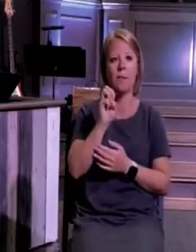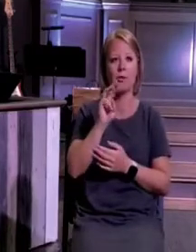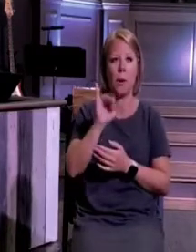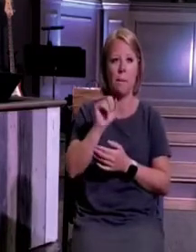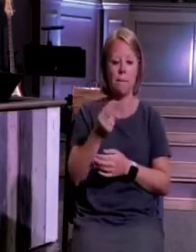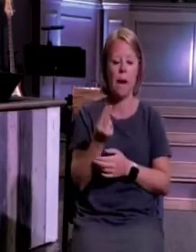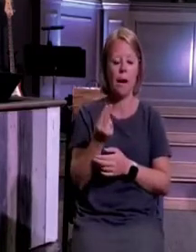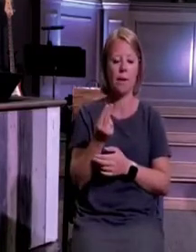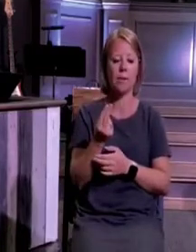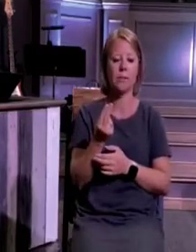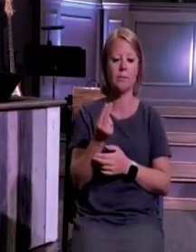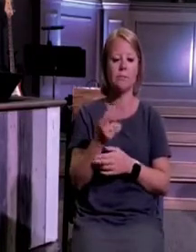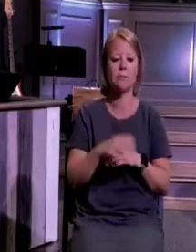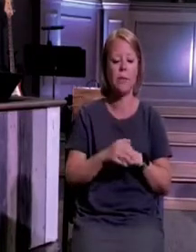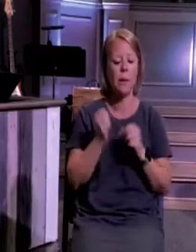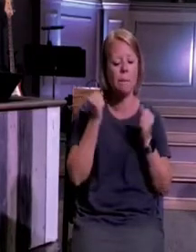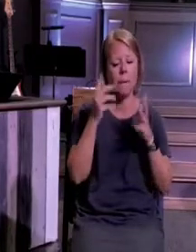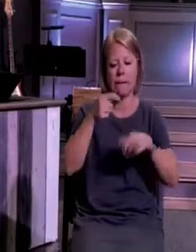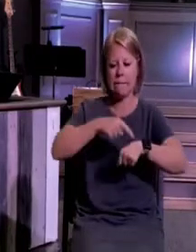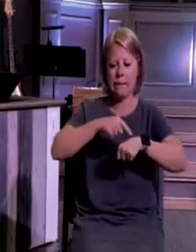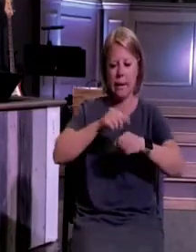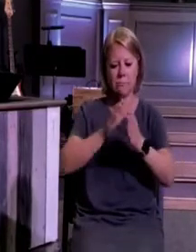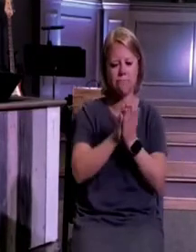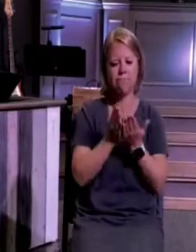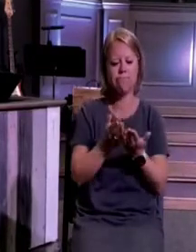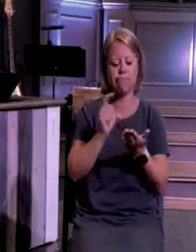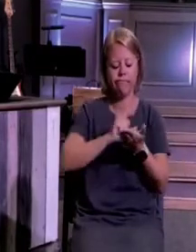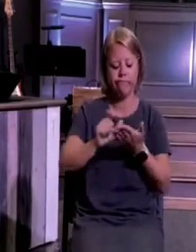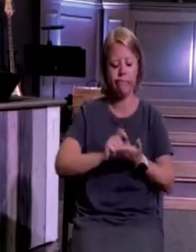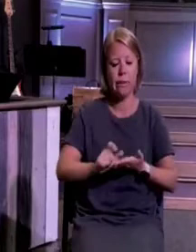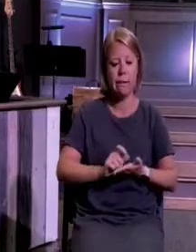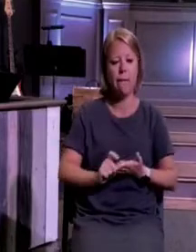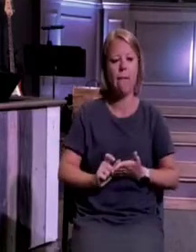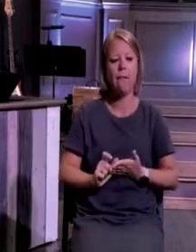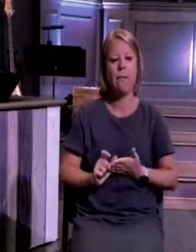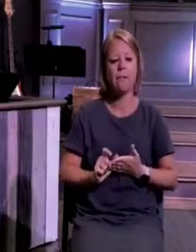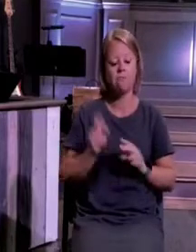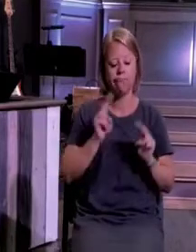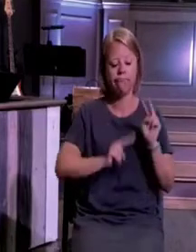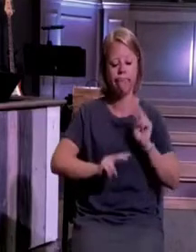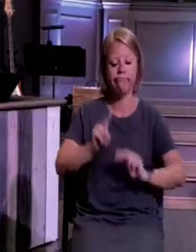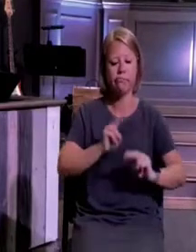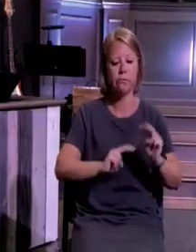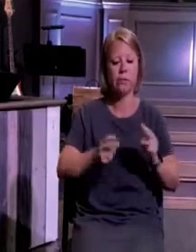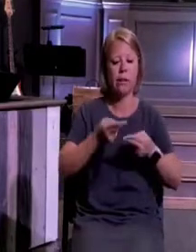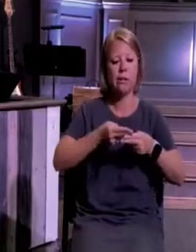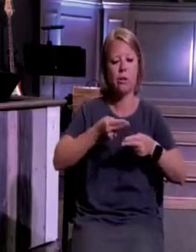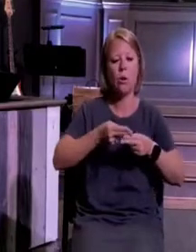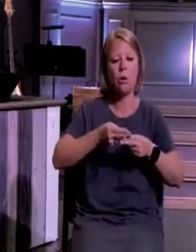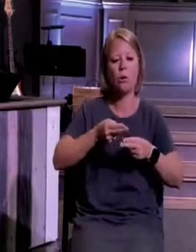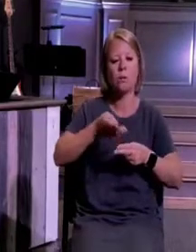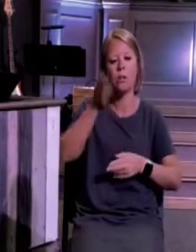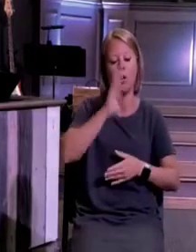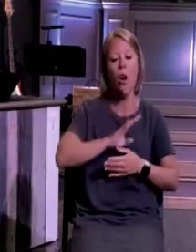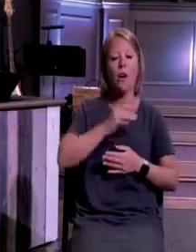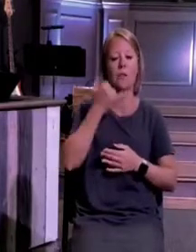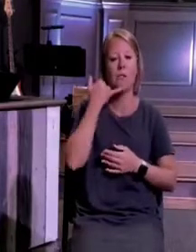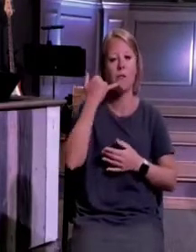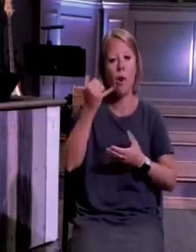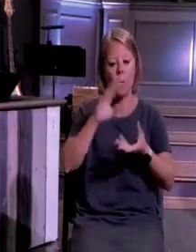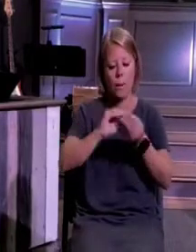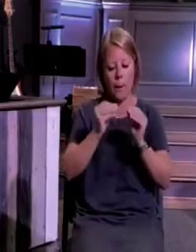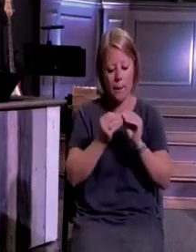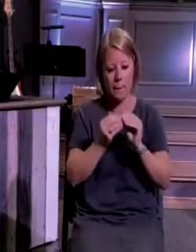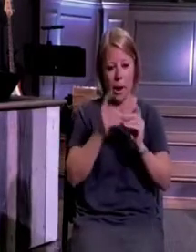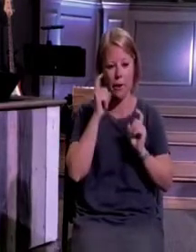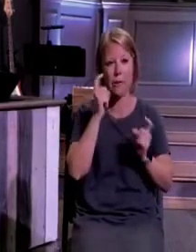book of Jeremiah, many times this passage of Scripture that we're going to look at is called God's phone number, which we will give